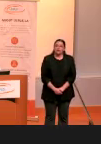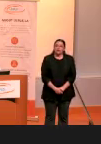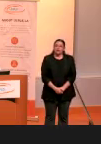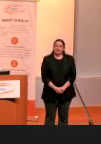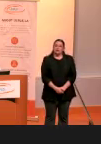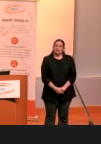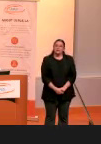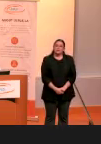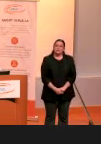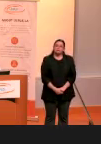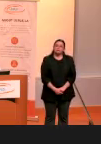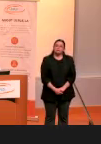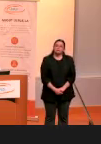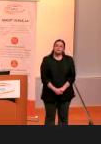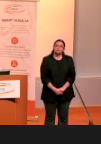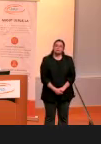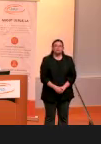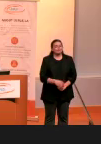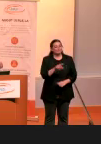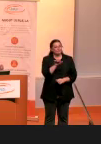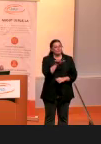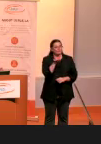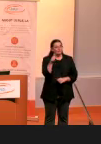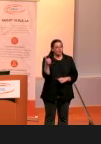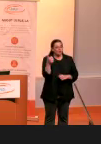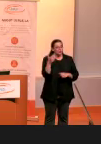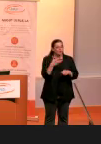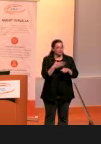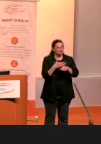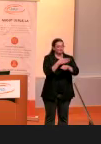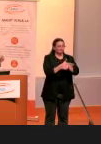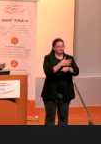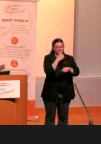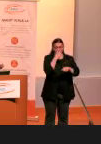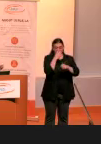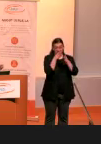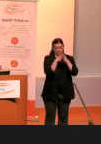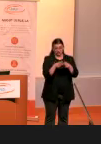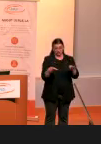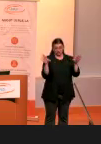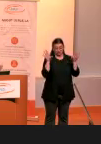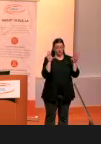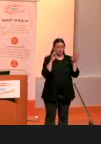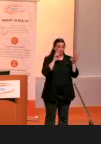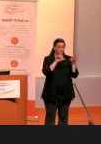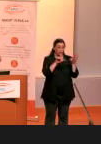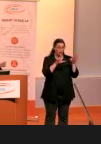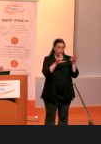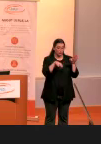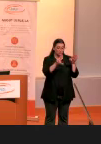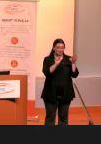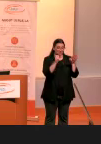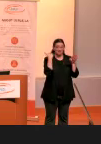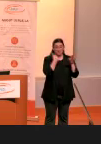So one of the other things that I think we're kind of moving towards in general in lupus is thinking about treating